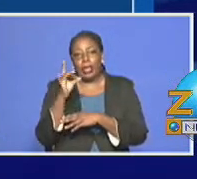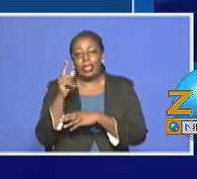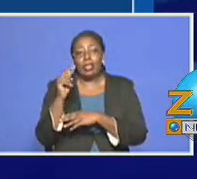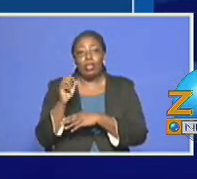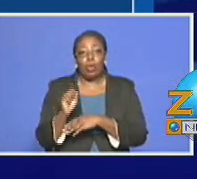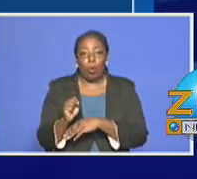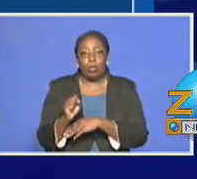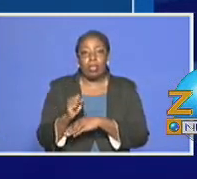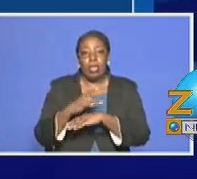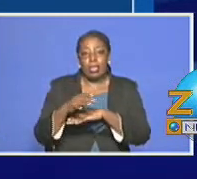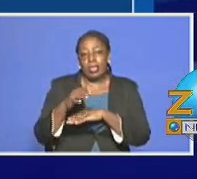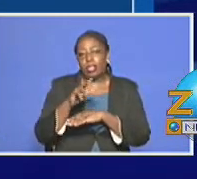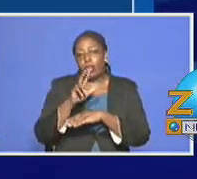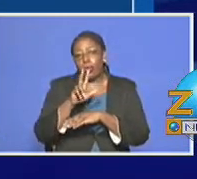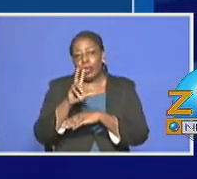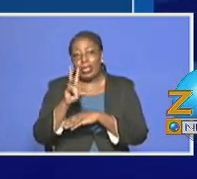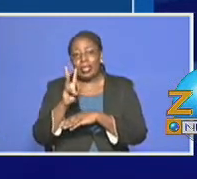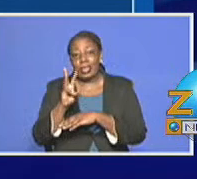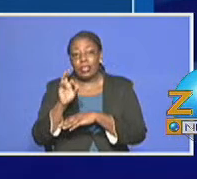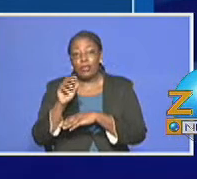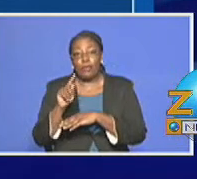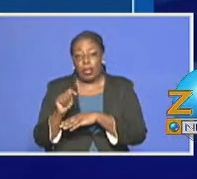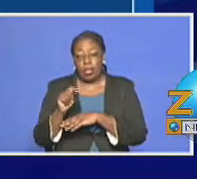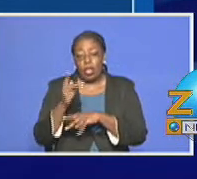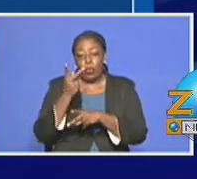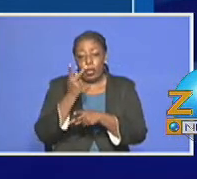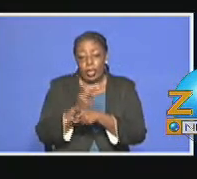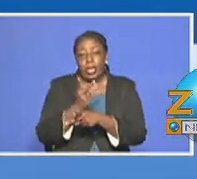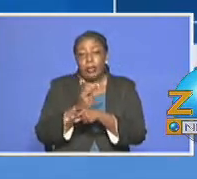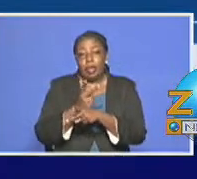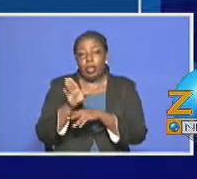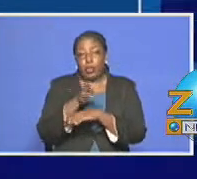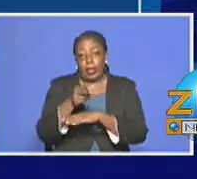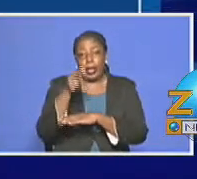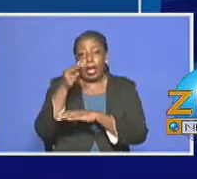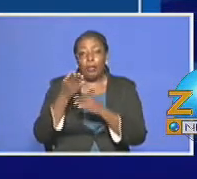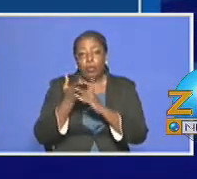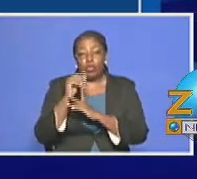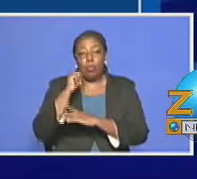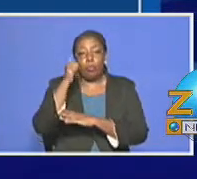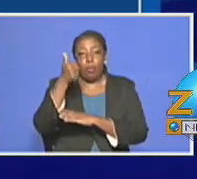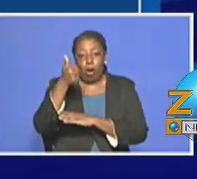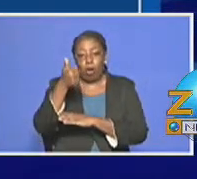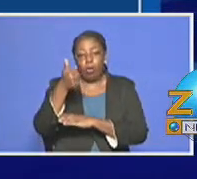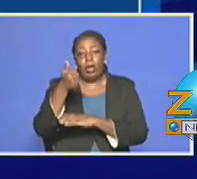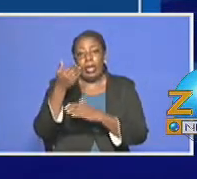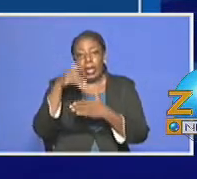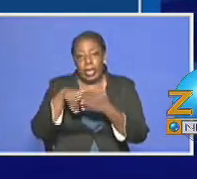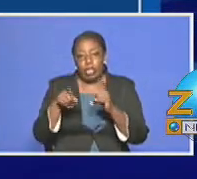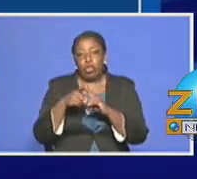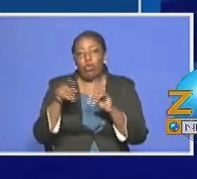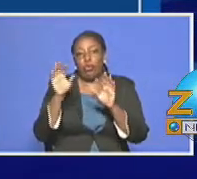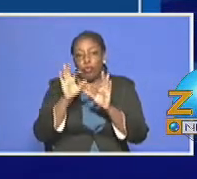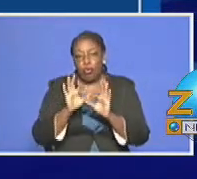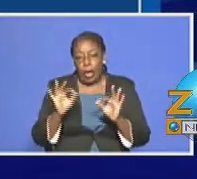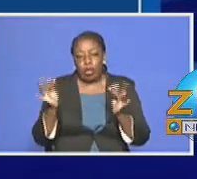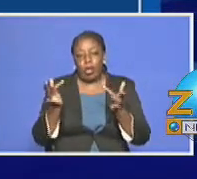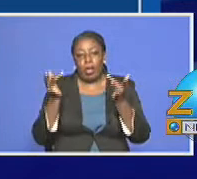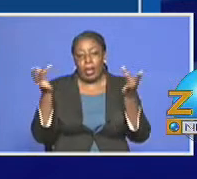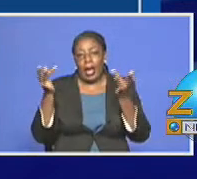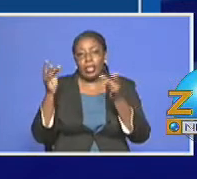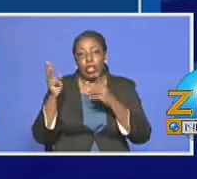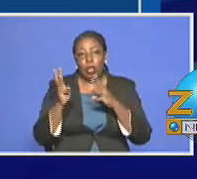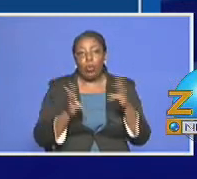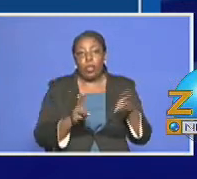knots. Wave heights down 3 to 6 feet, but we'll keep the caution flags through tomorrow. And as we head into Friday, the winds become light and variable